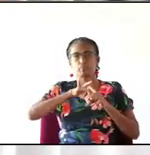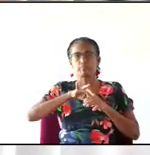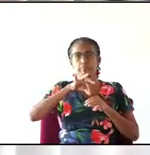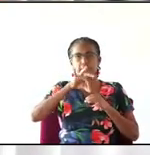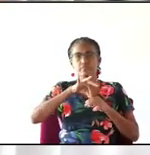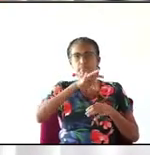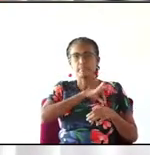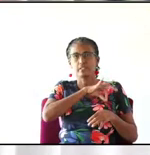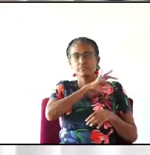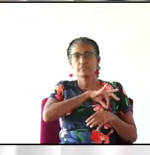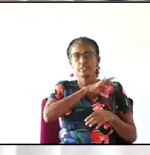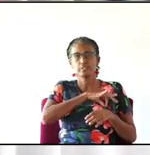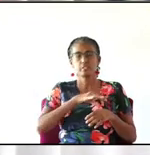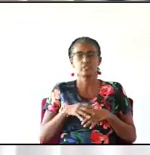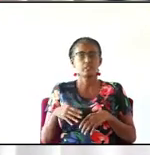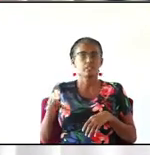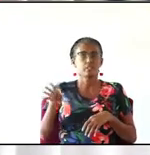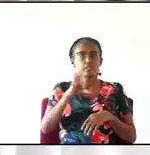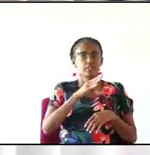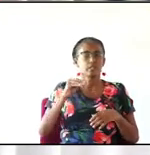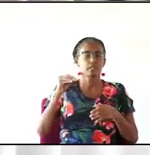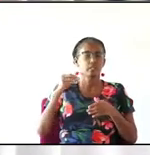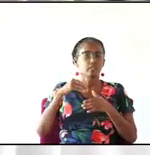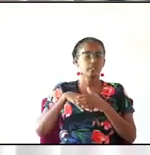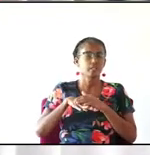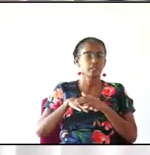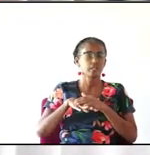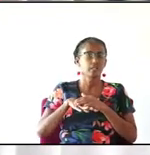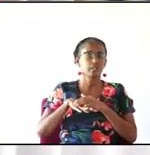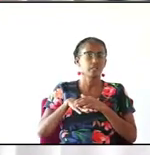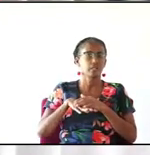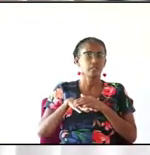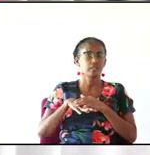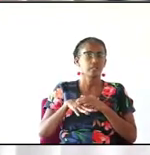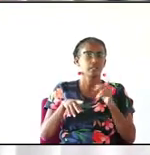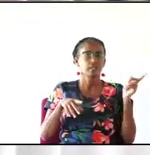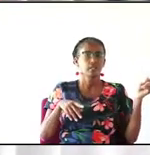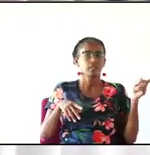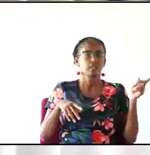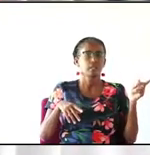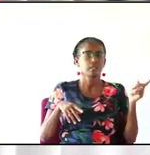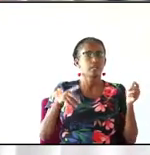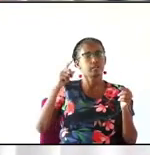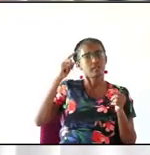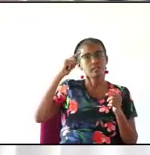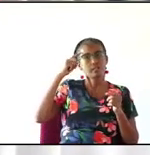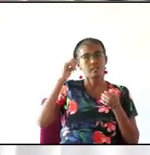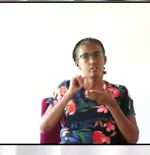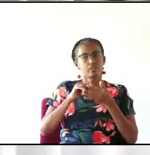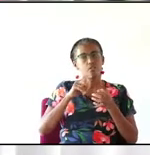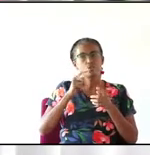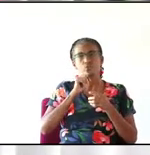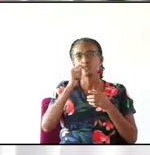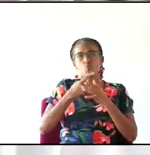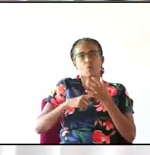says, "It's God who heals all your diseases." And I cling to that truth, knowing that whatever happened,